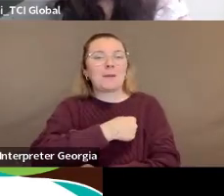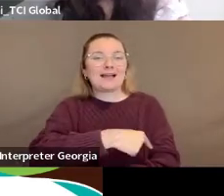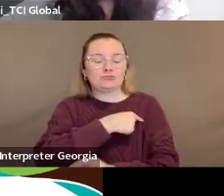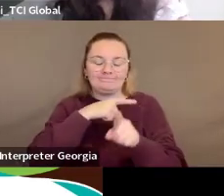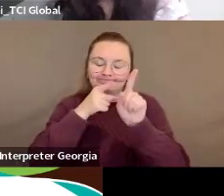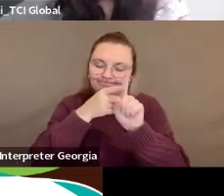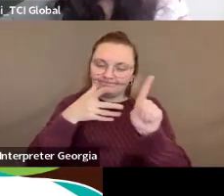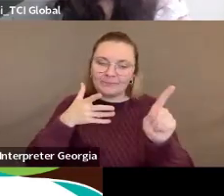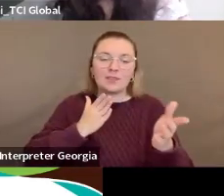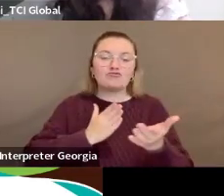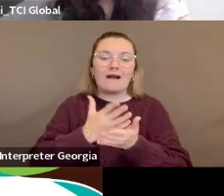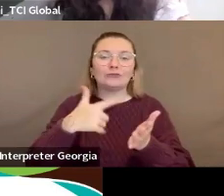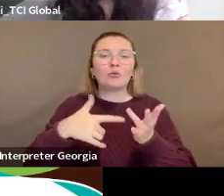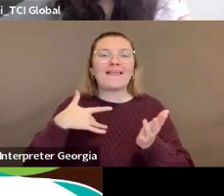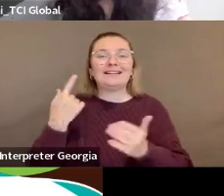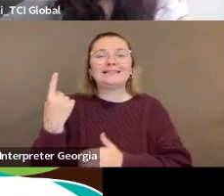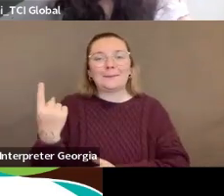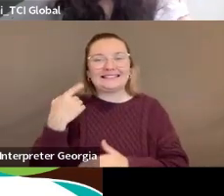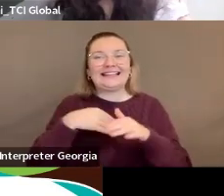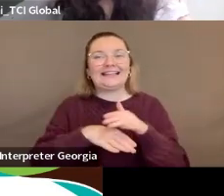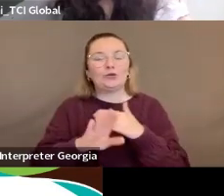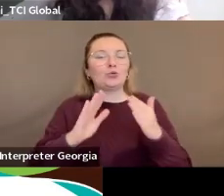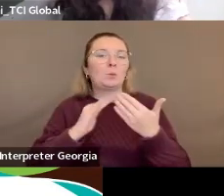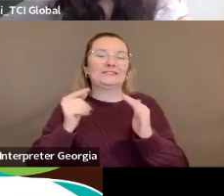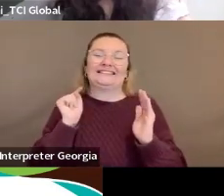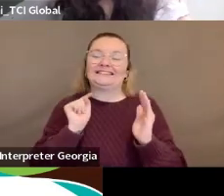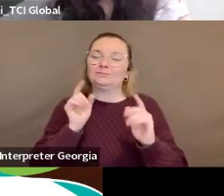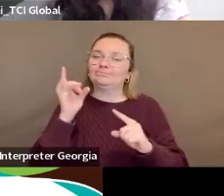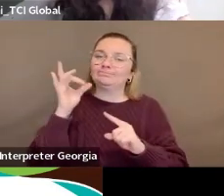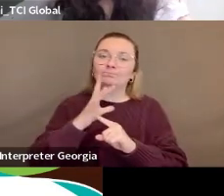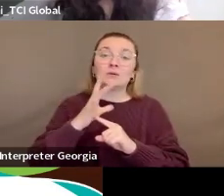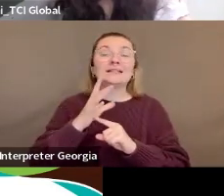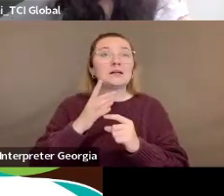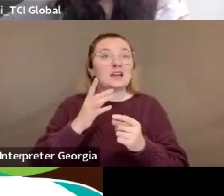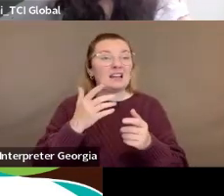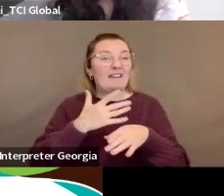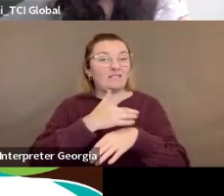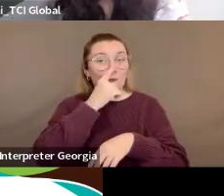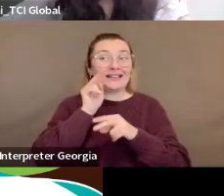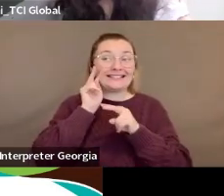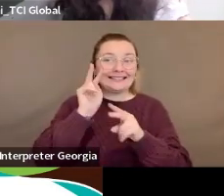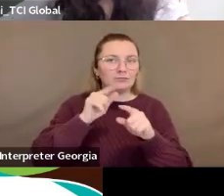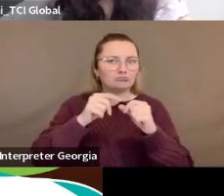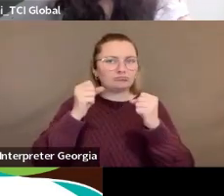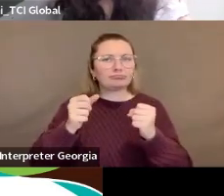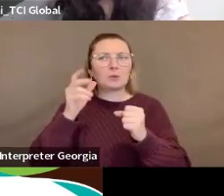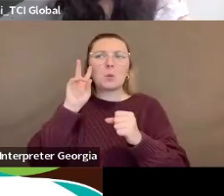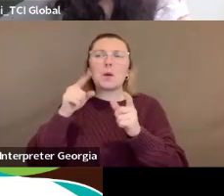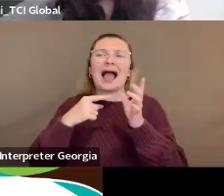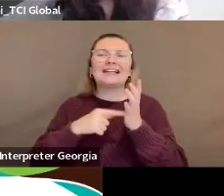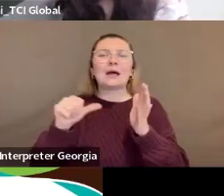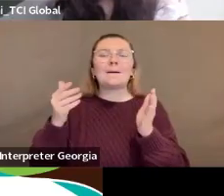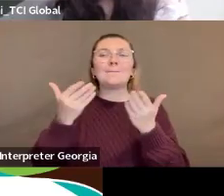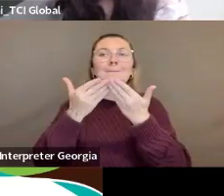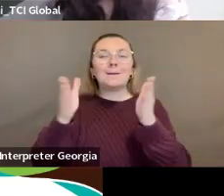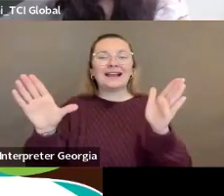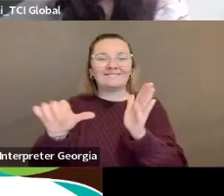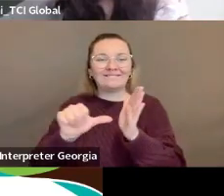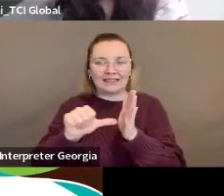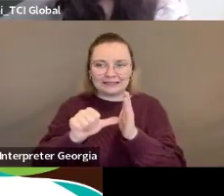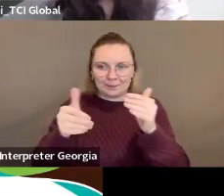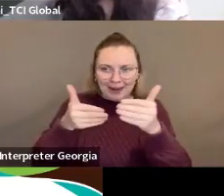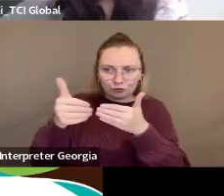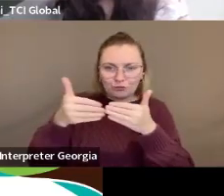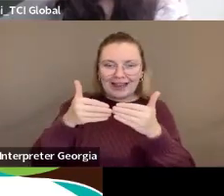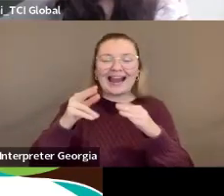right to live independently in the community. These efforts are complemented by a strong focus on public financial management and national budgeting